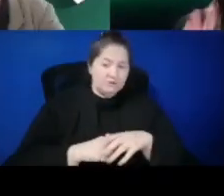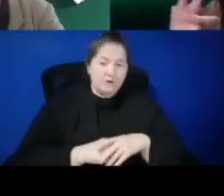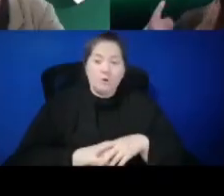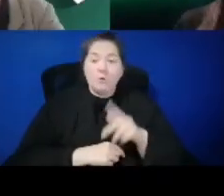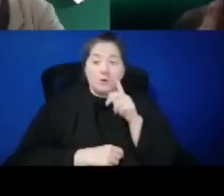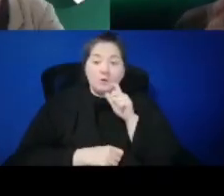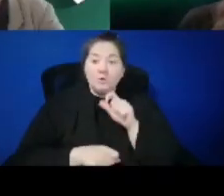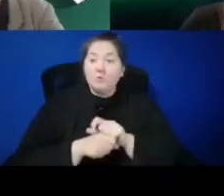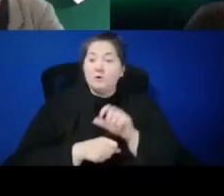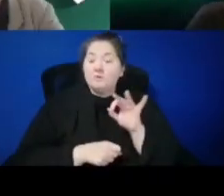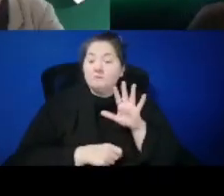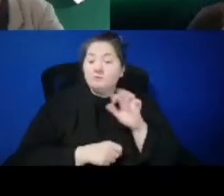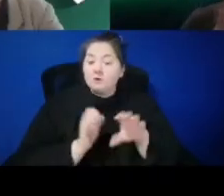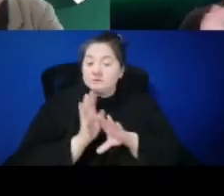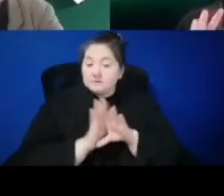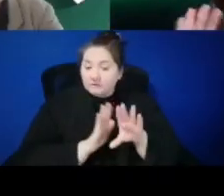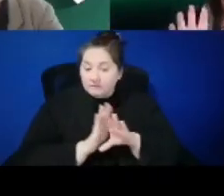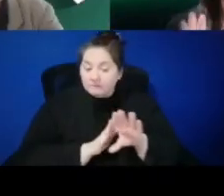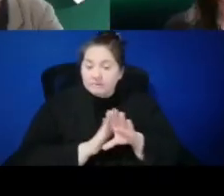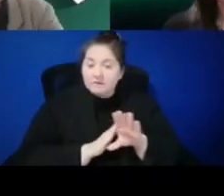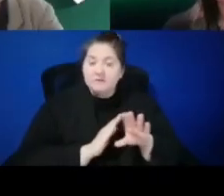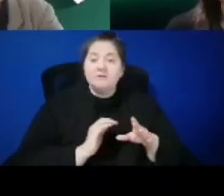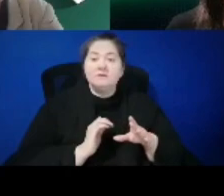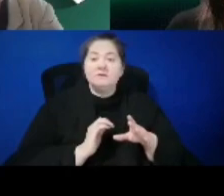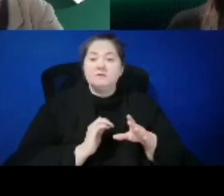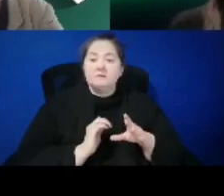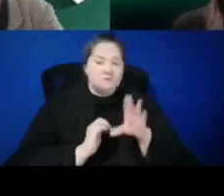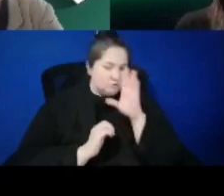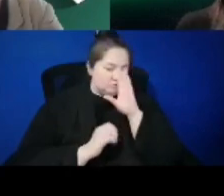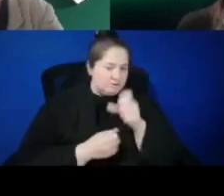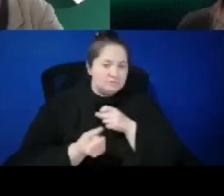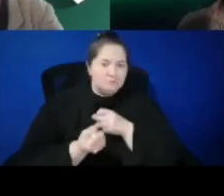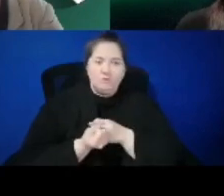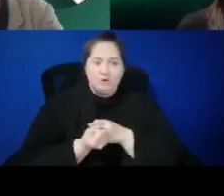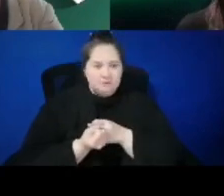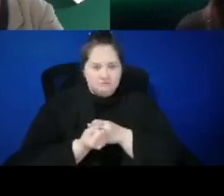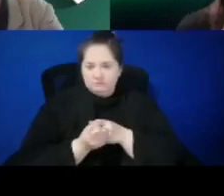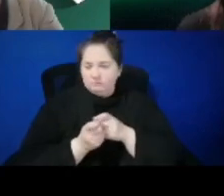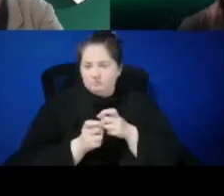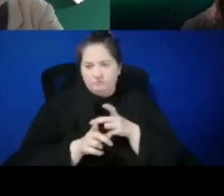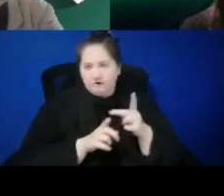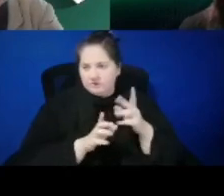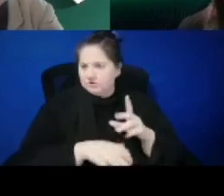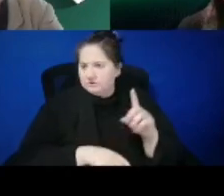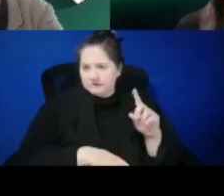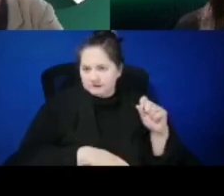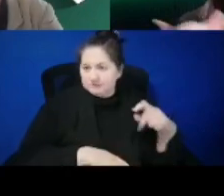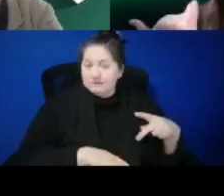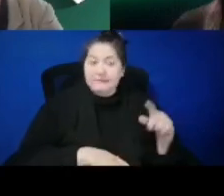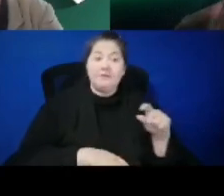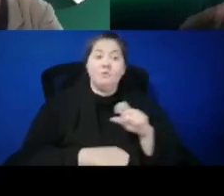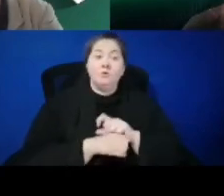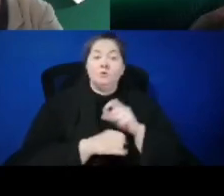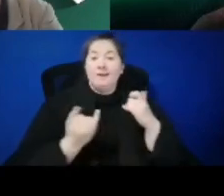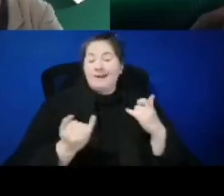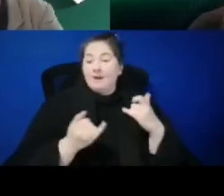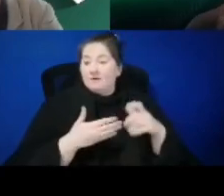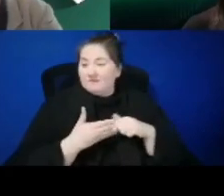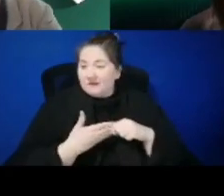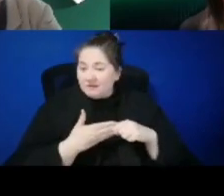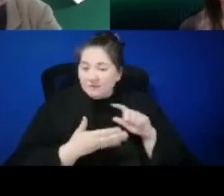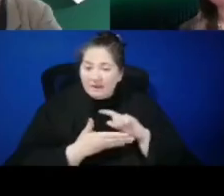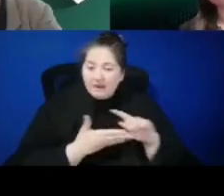in the workforce development space, direct professional is a great job for people who need work right now, need flexible